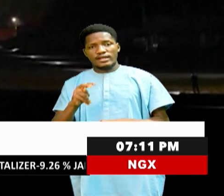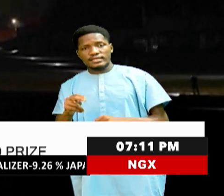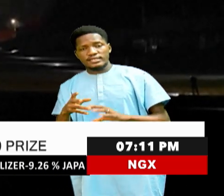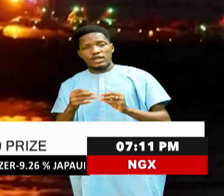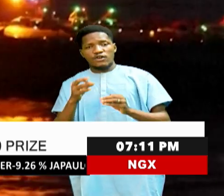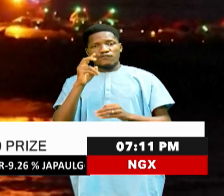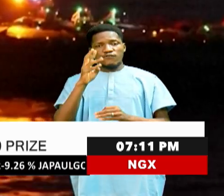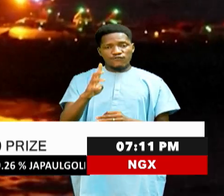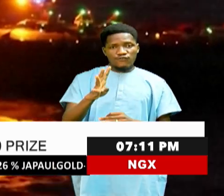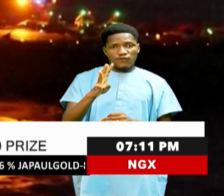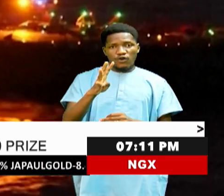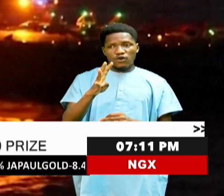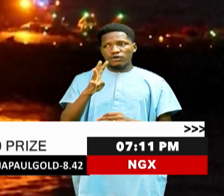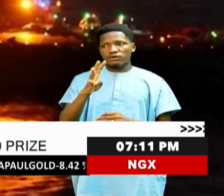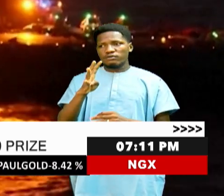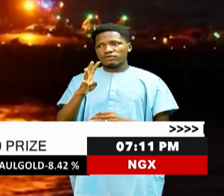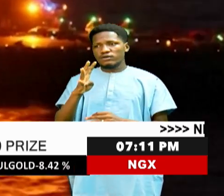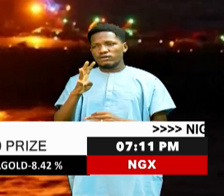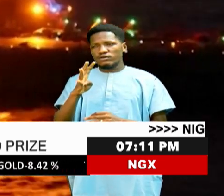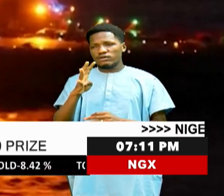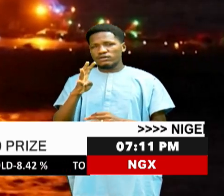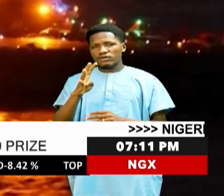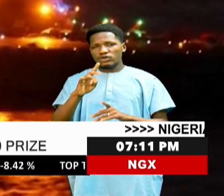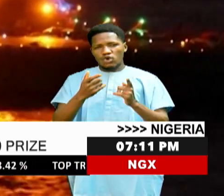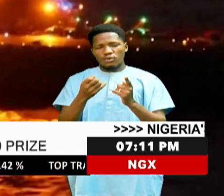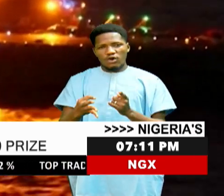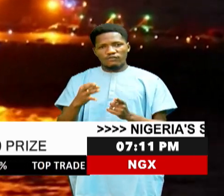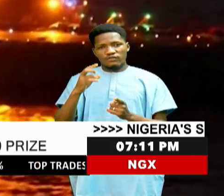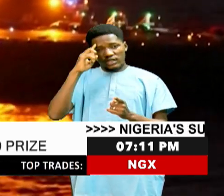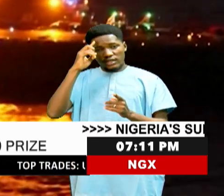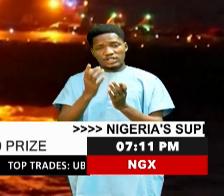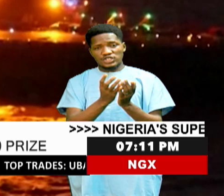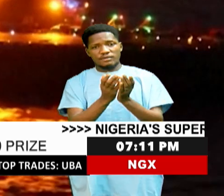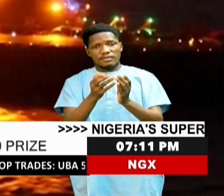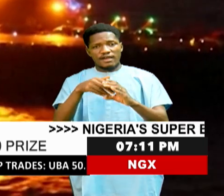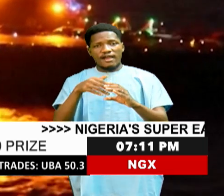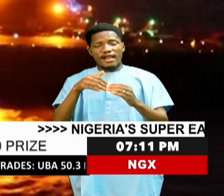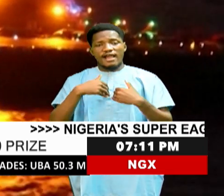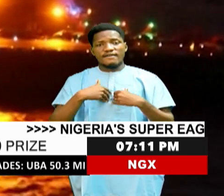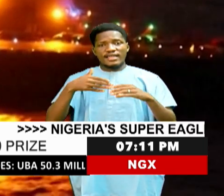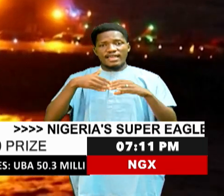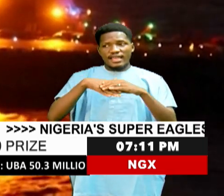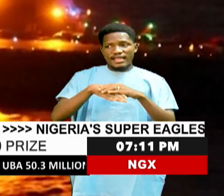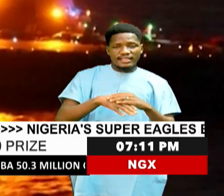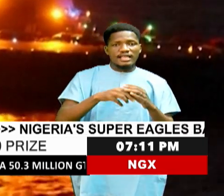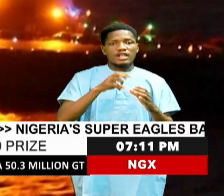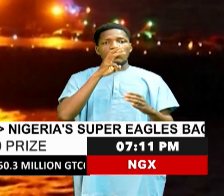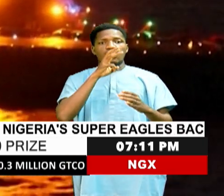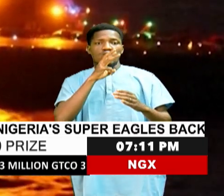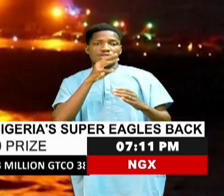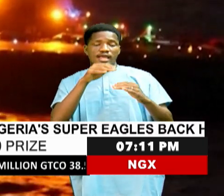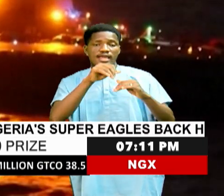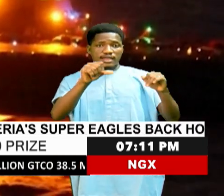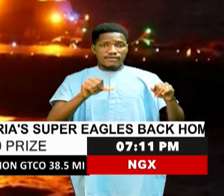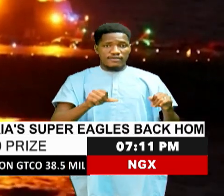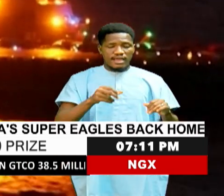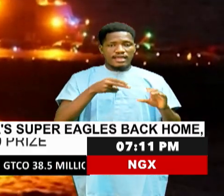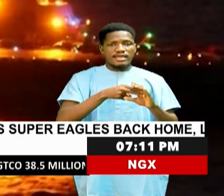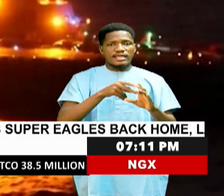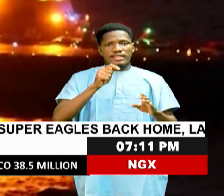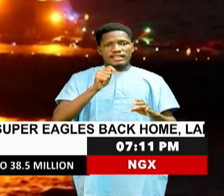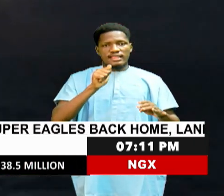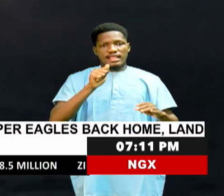patrolled the island and briefly entered its restricted waters, but not its prohibited waters.